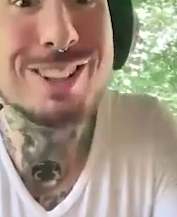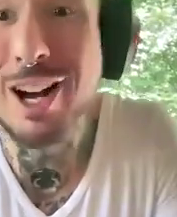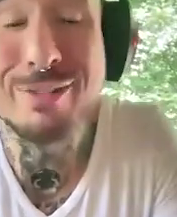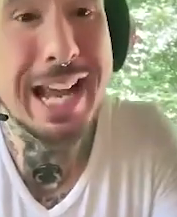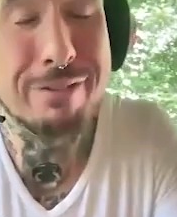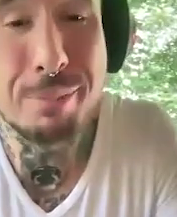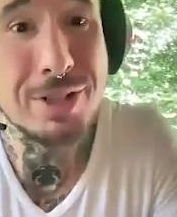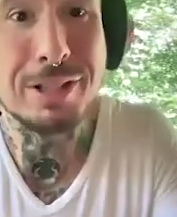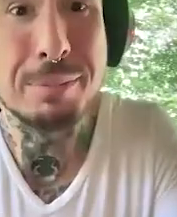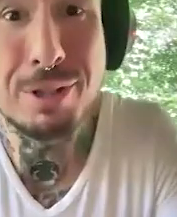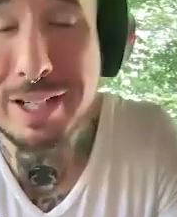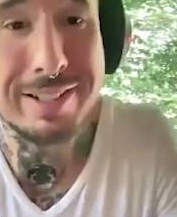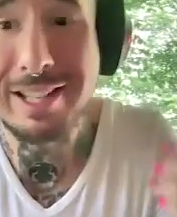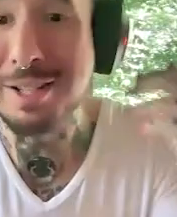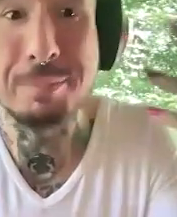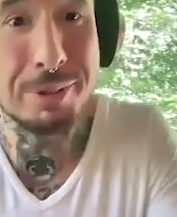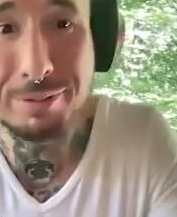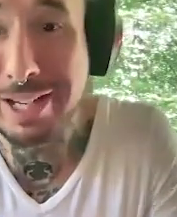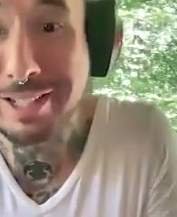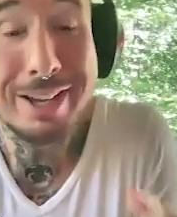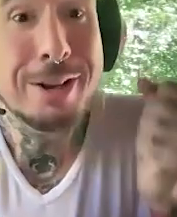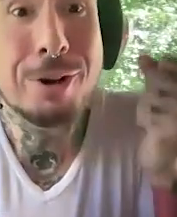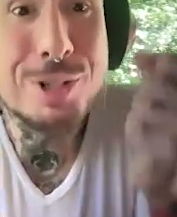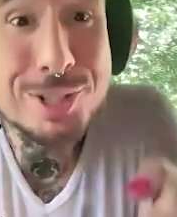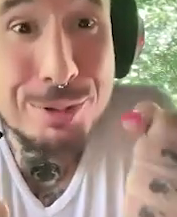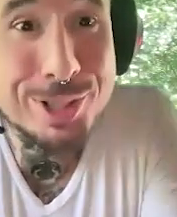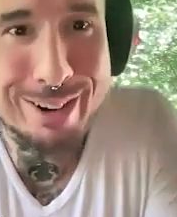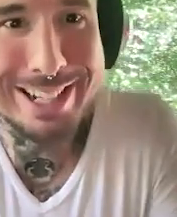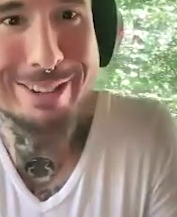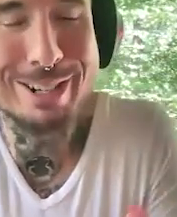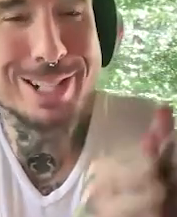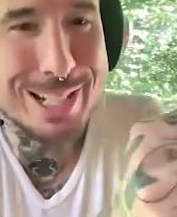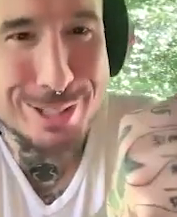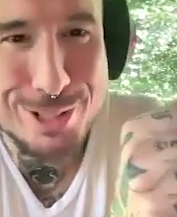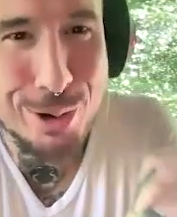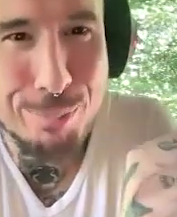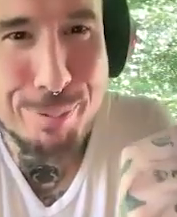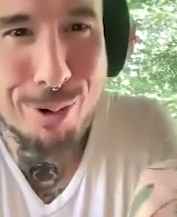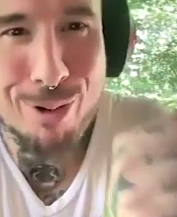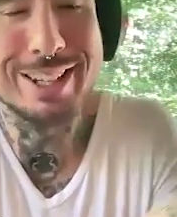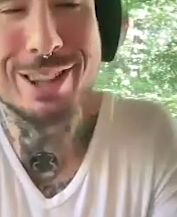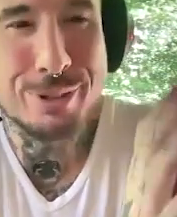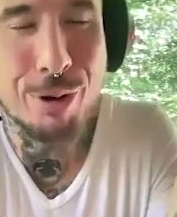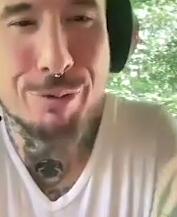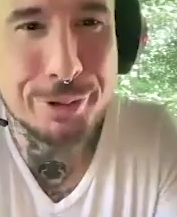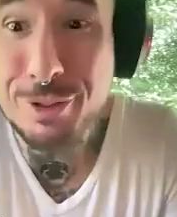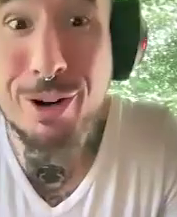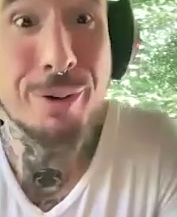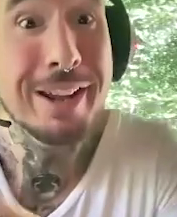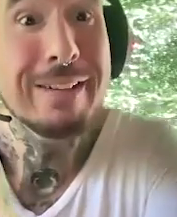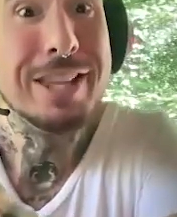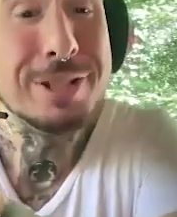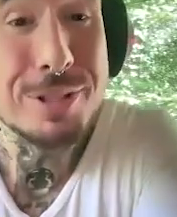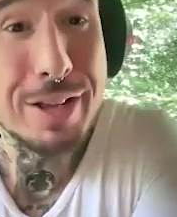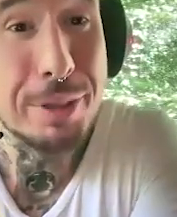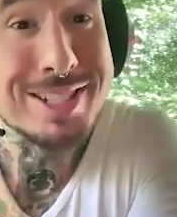with love and affirmation and community and some sort of like, we're so sorry, we treated you so poorly through no fault of your